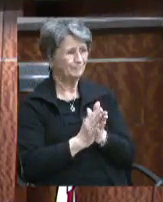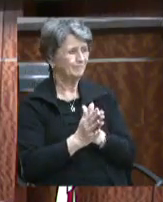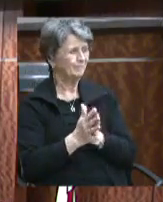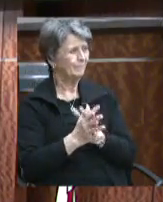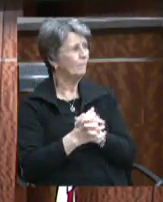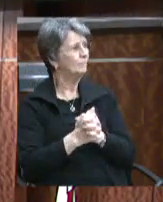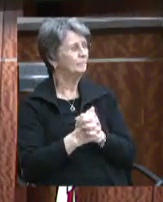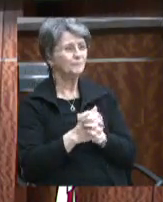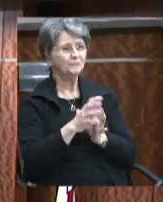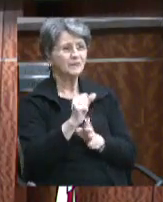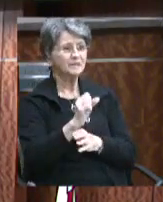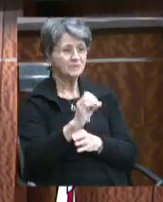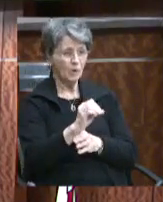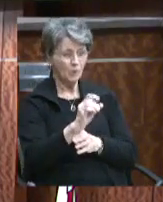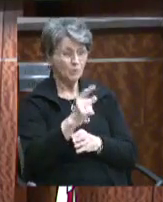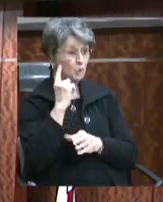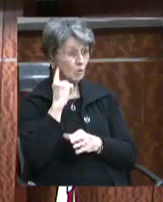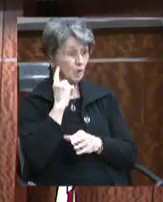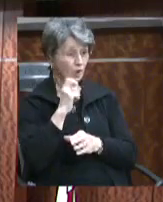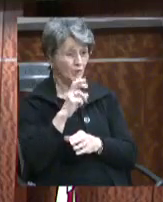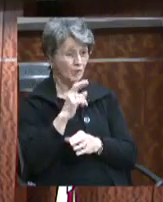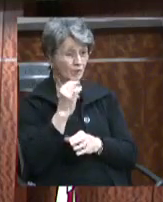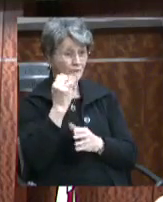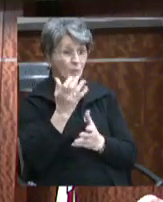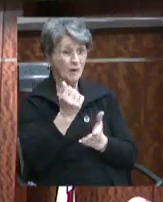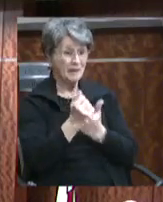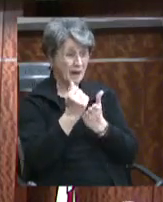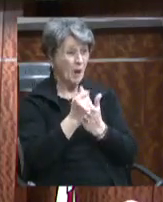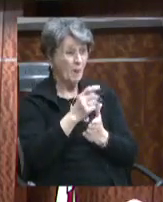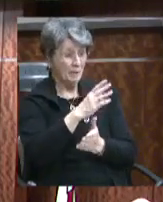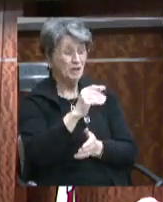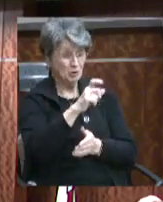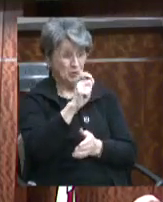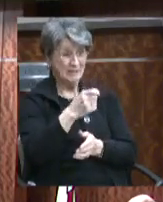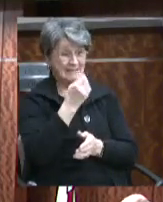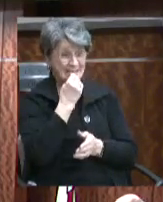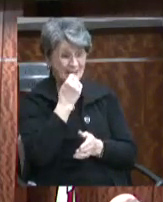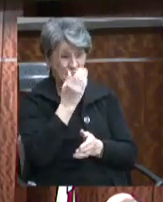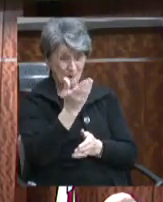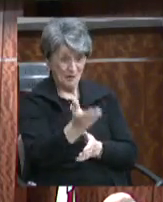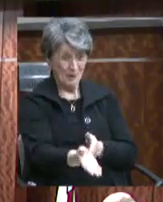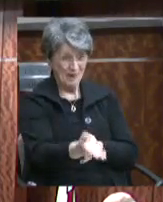So you heard her, if you want to help out and you need dinner, go help them out.